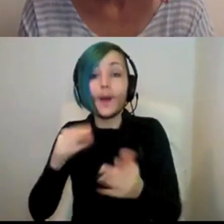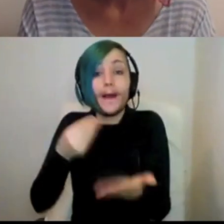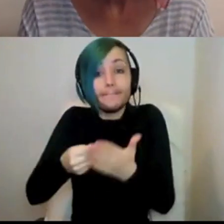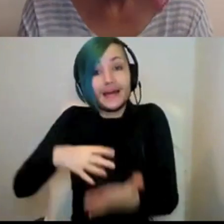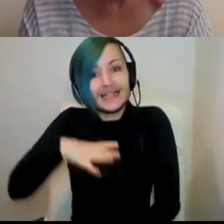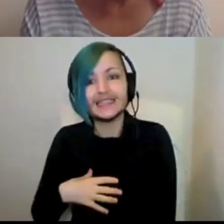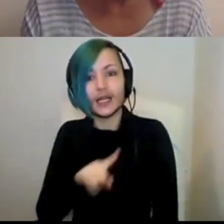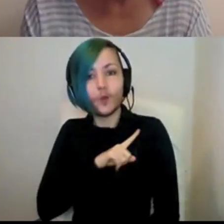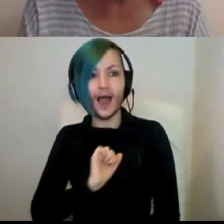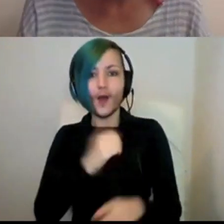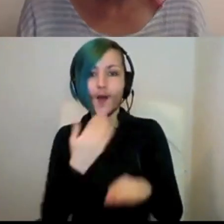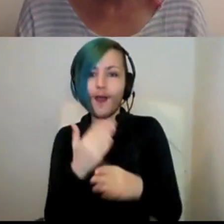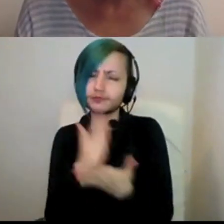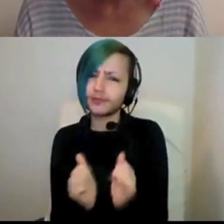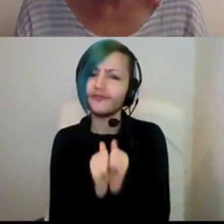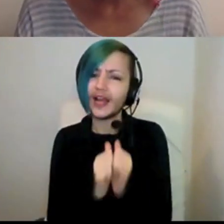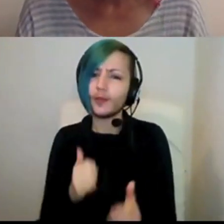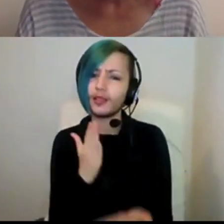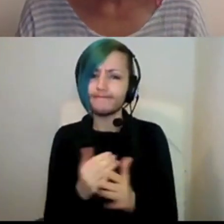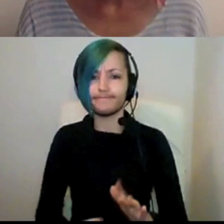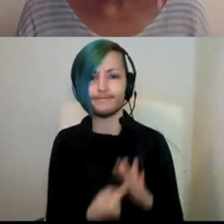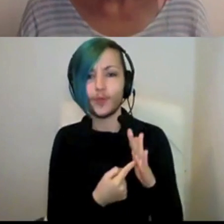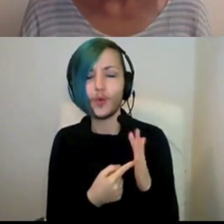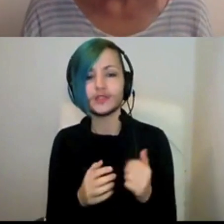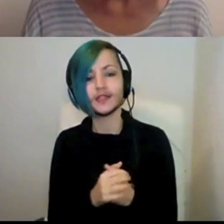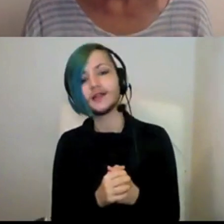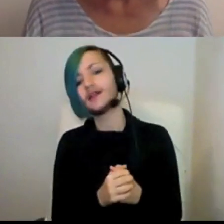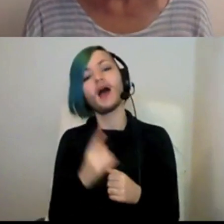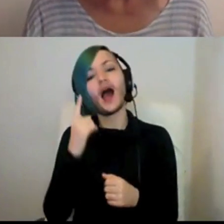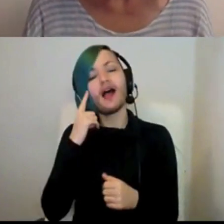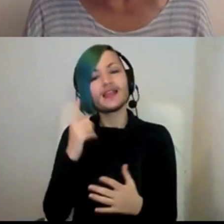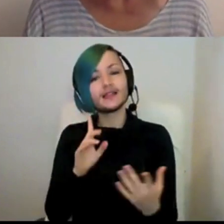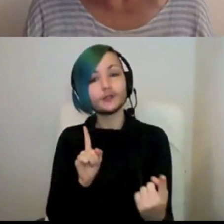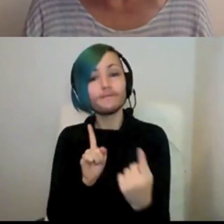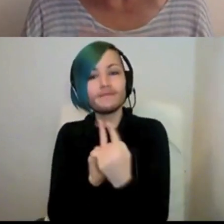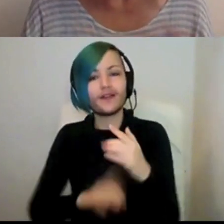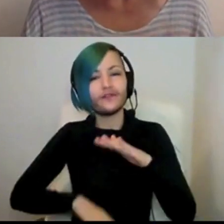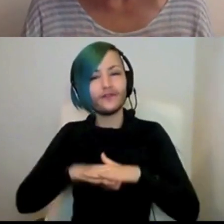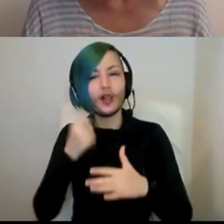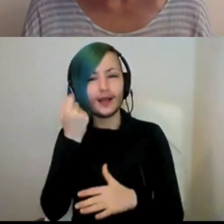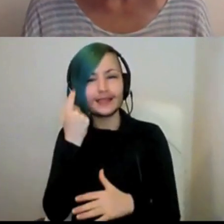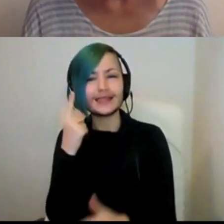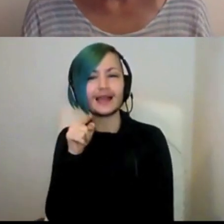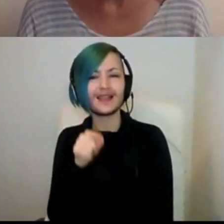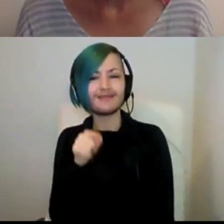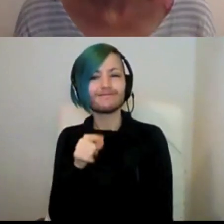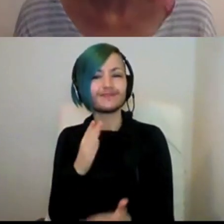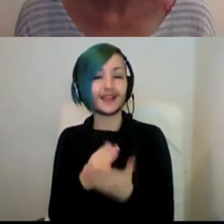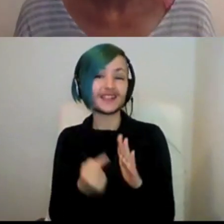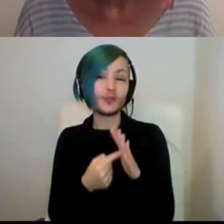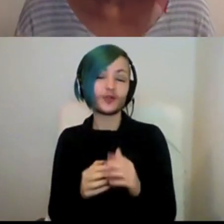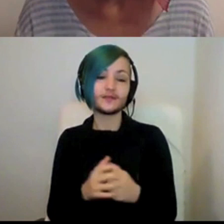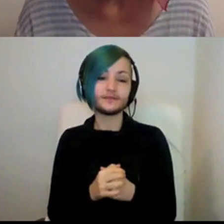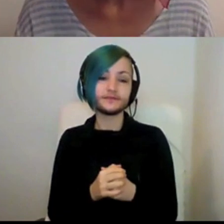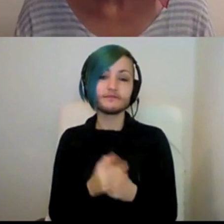us the money. But, you know, I think for people to meet her and really understand her would be a really important thing. Whereas not all artists